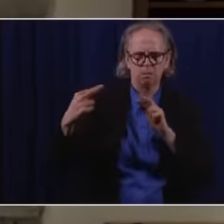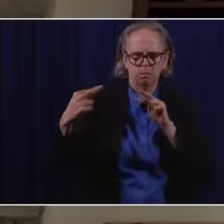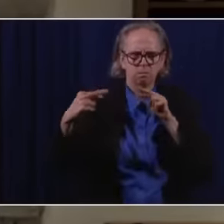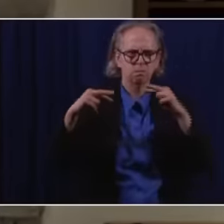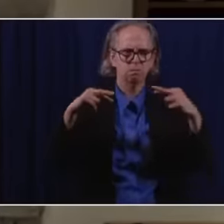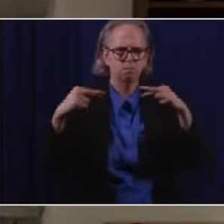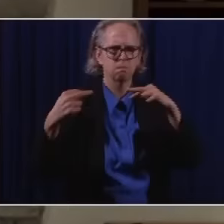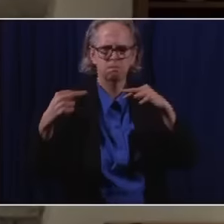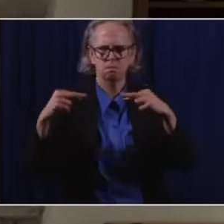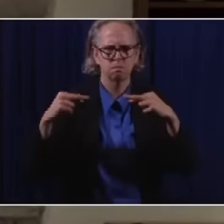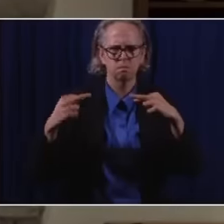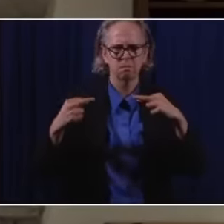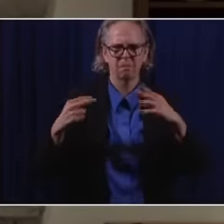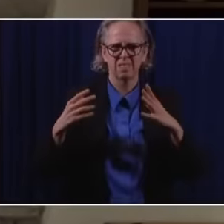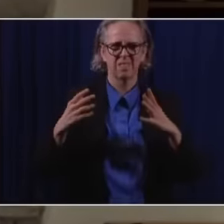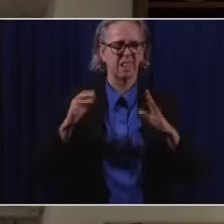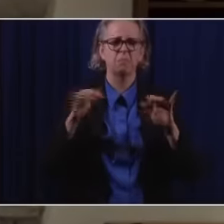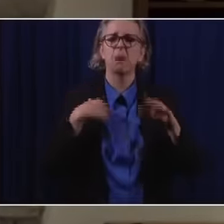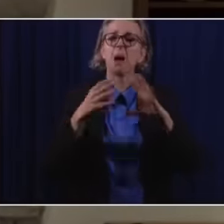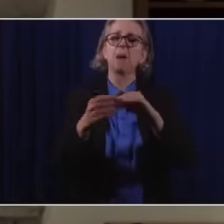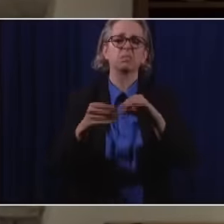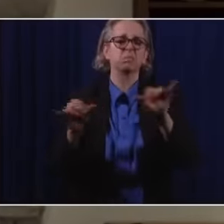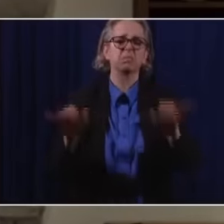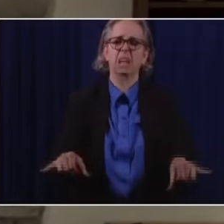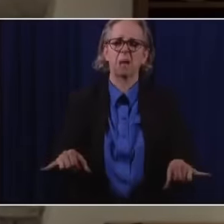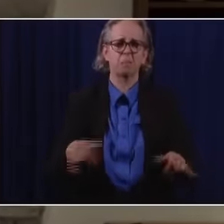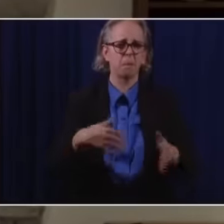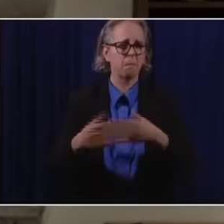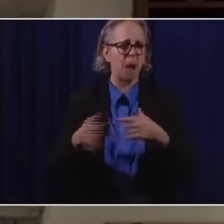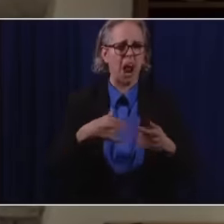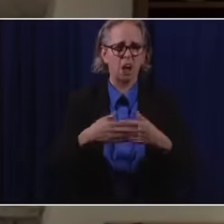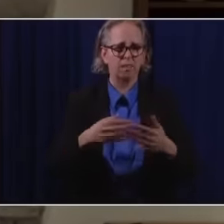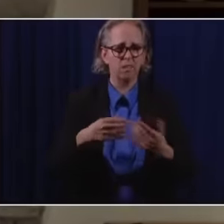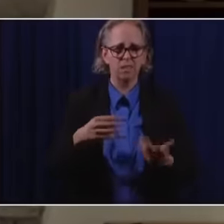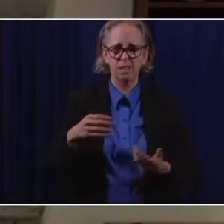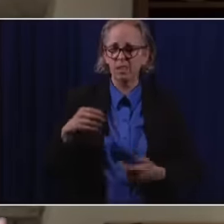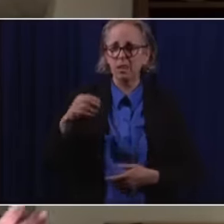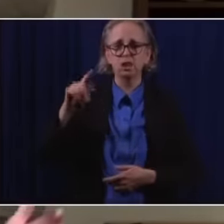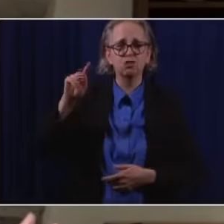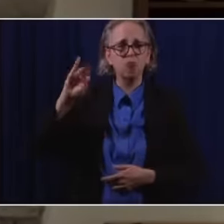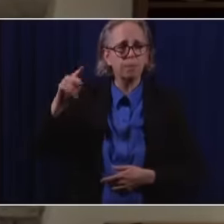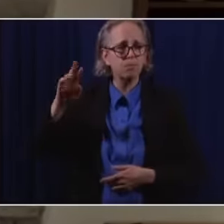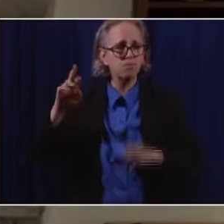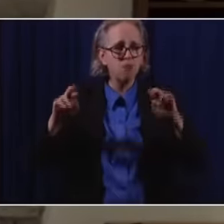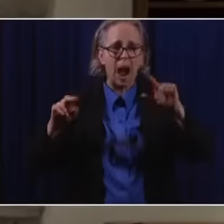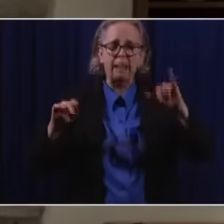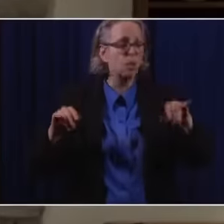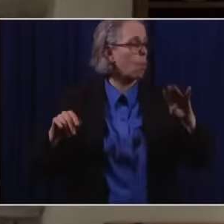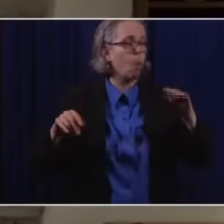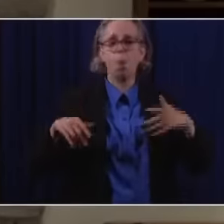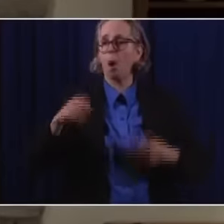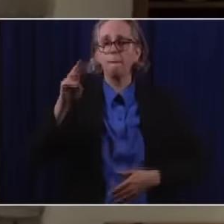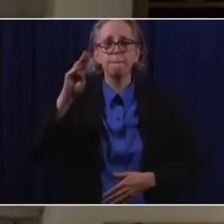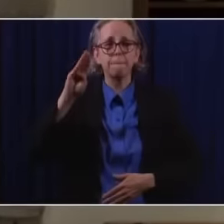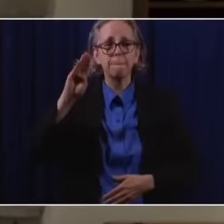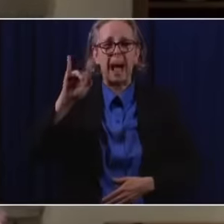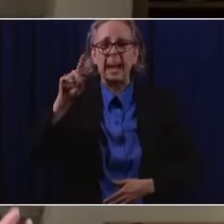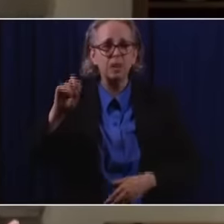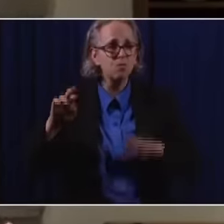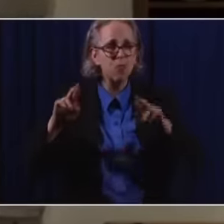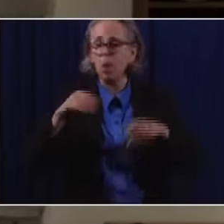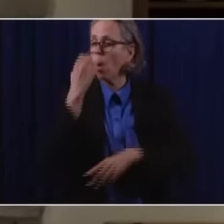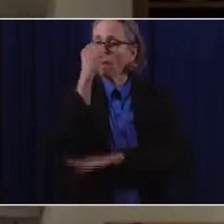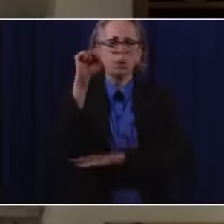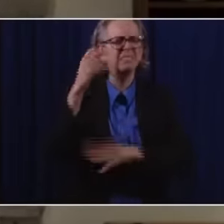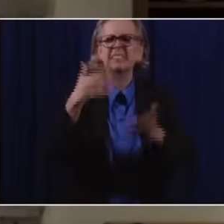again, our message is the same, whether it's a Trump rally, a Biden rally, whether it's a protest, whatever it is, be safe,